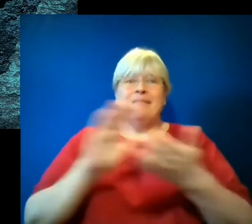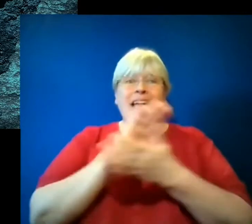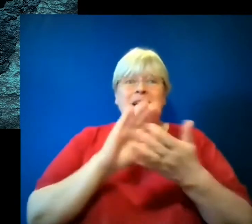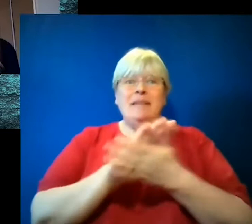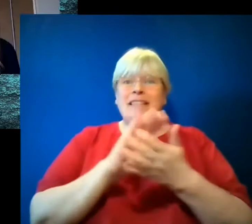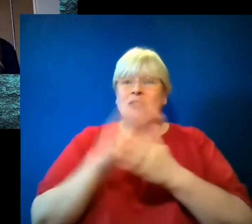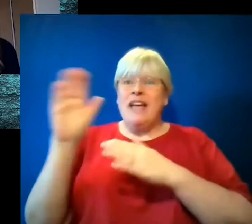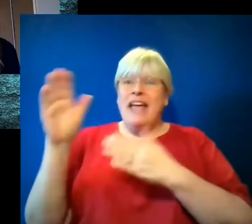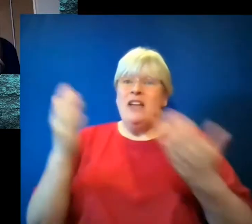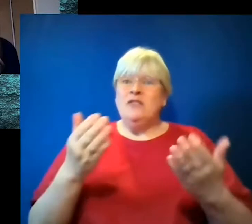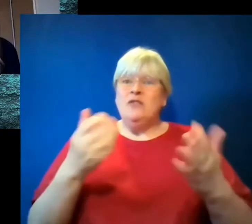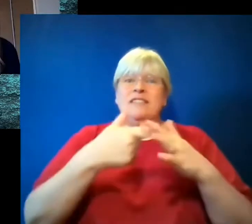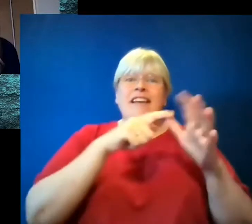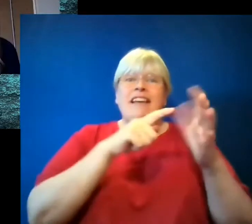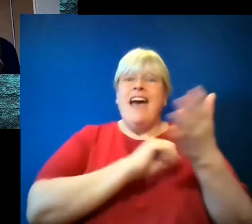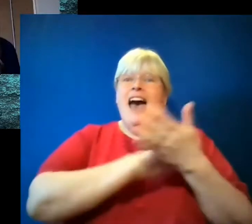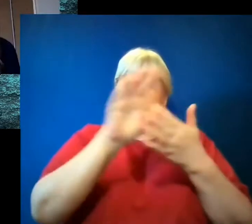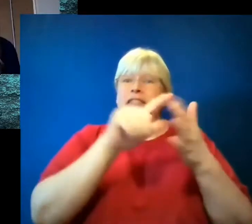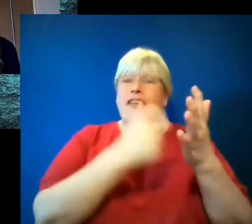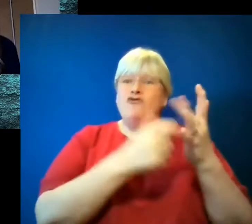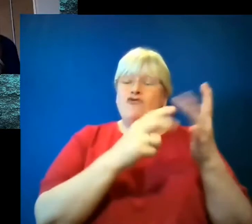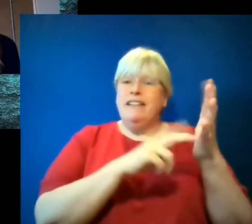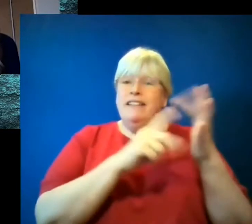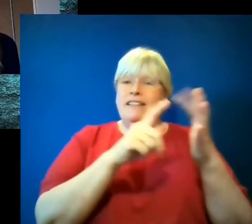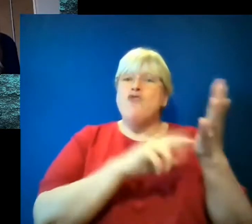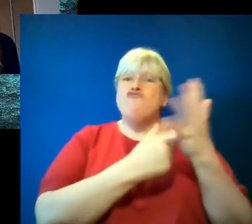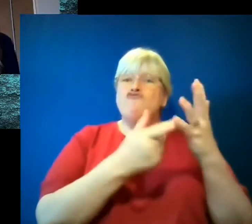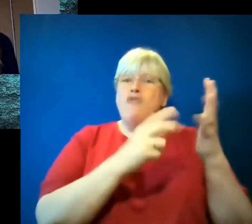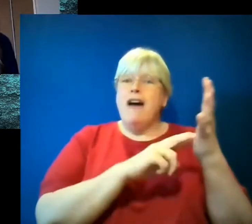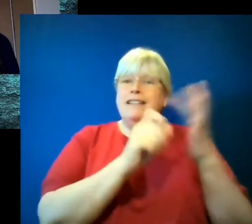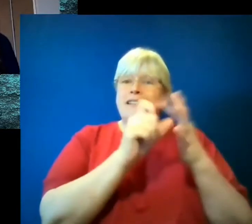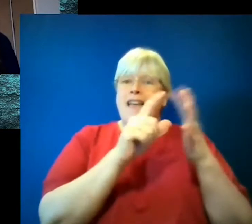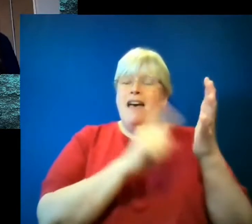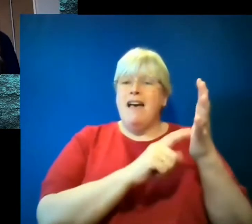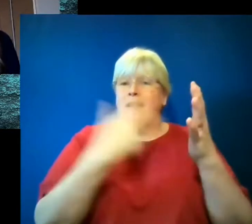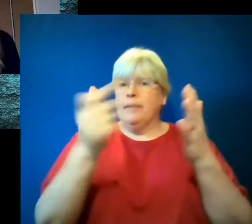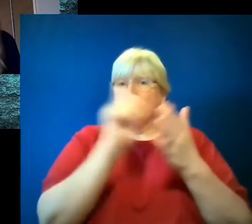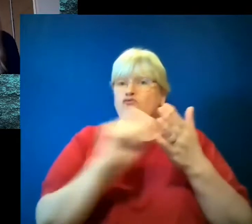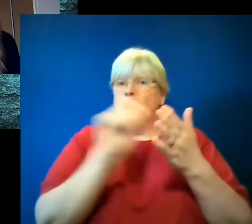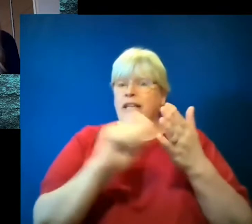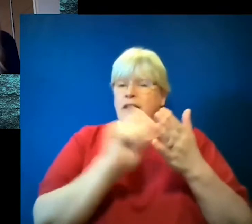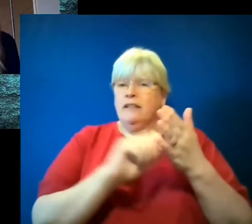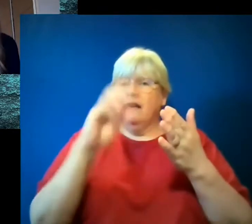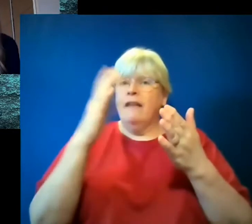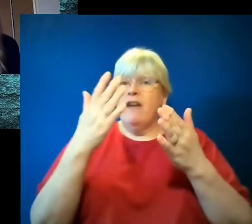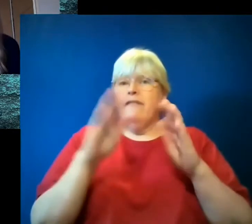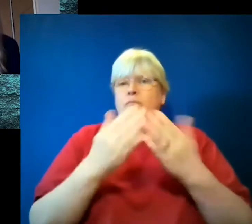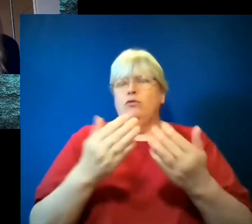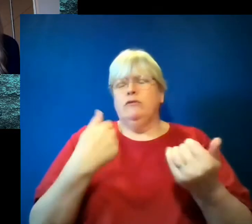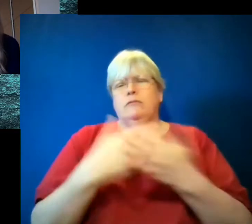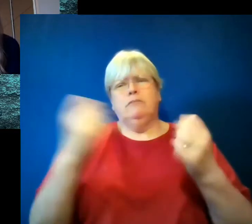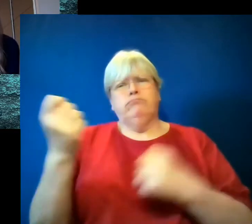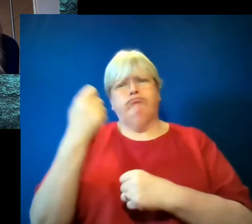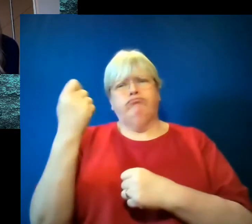introduce Katherine Rundell. She's an author of 5 novels which have won some very important